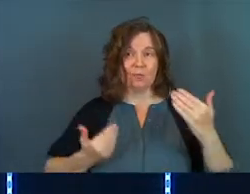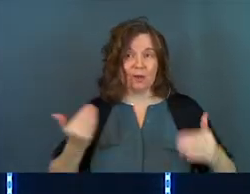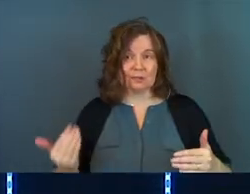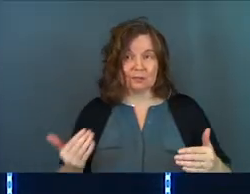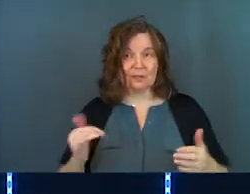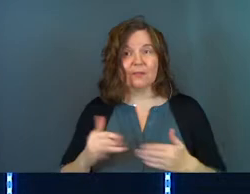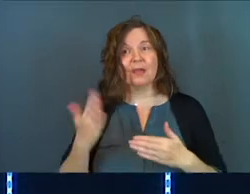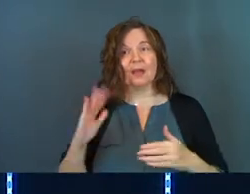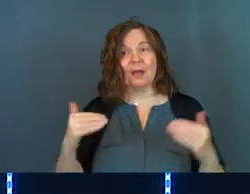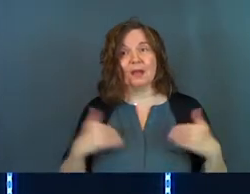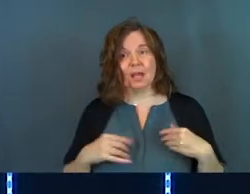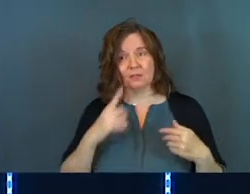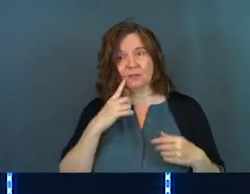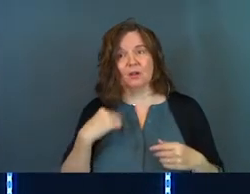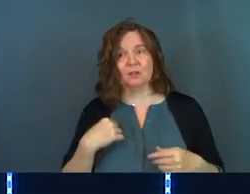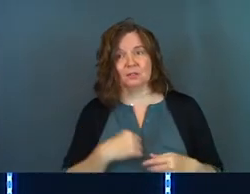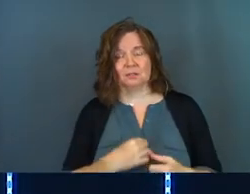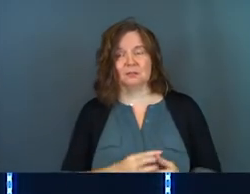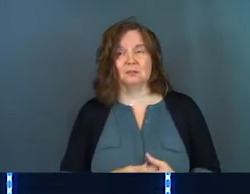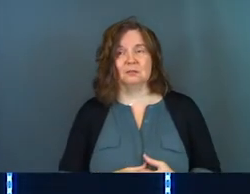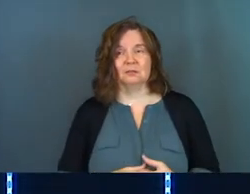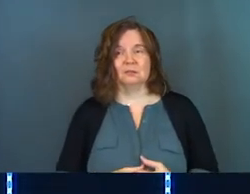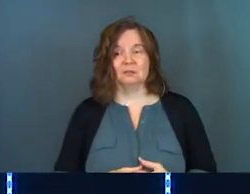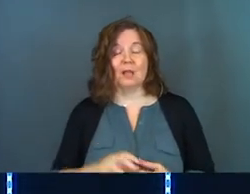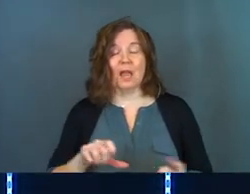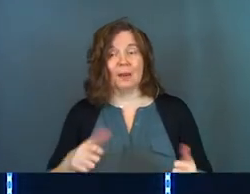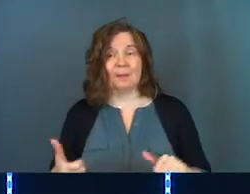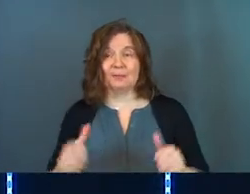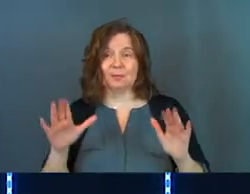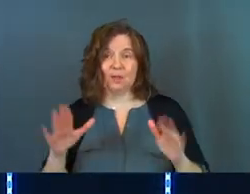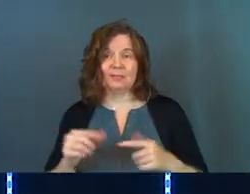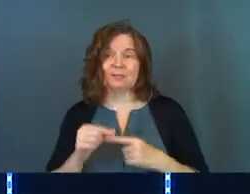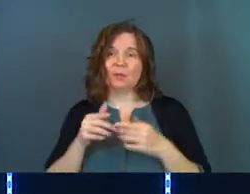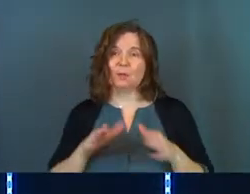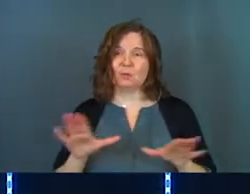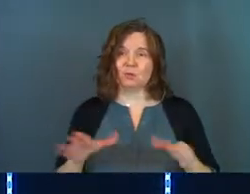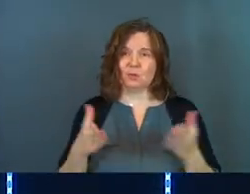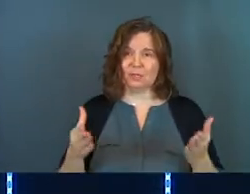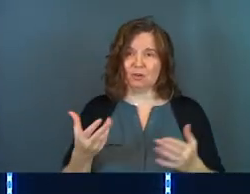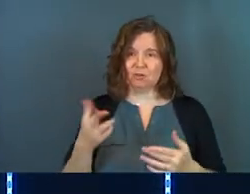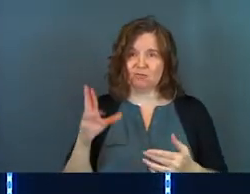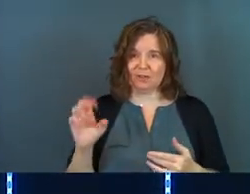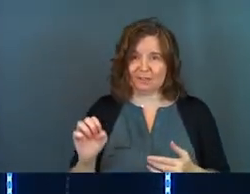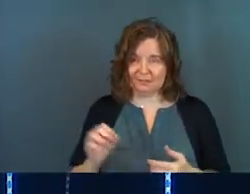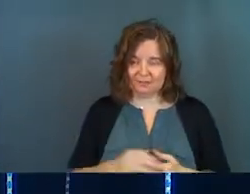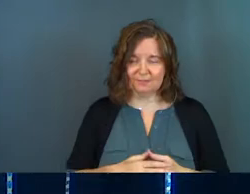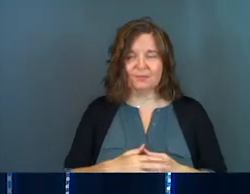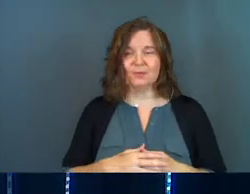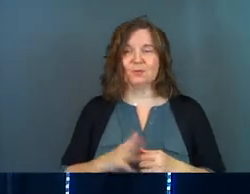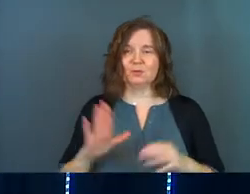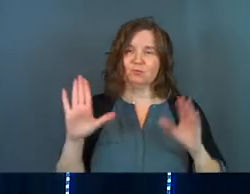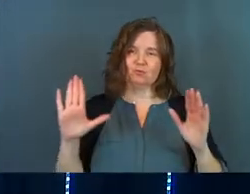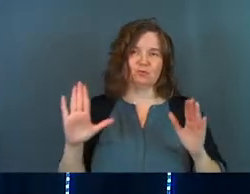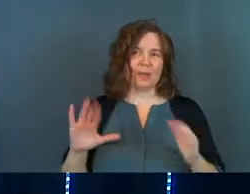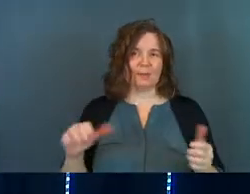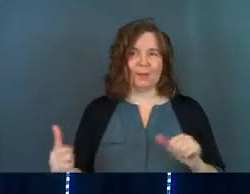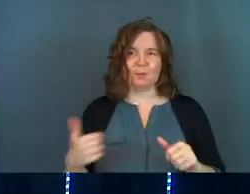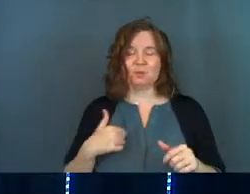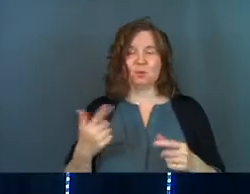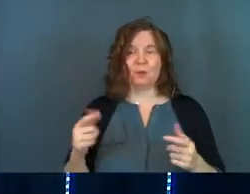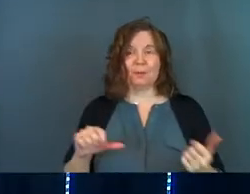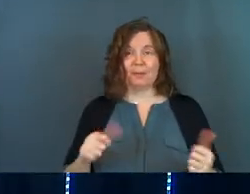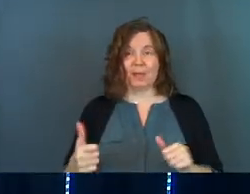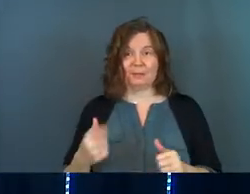process that God has for us. And baptisms are awesome, especially the way we do it here at Grace. We do some great baptisms. We're